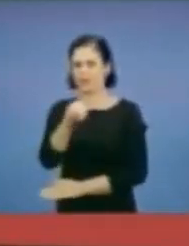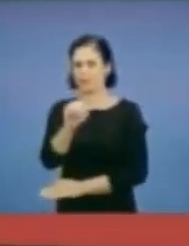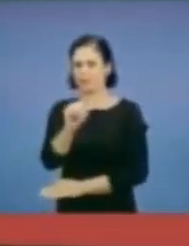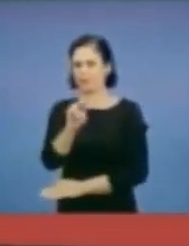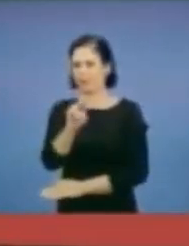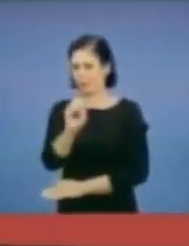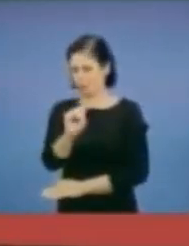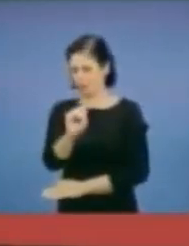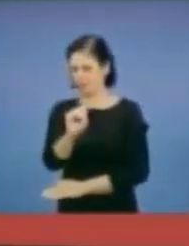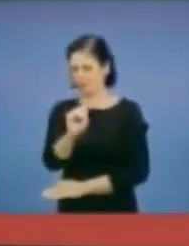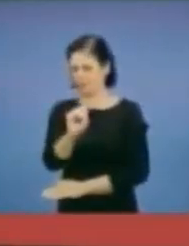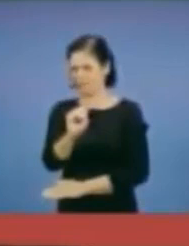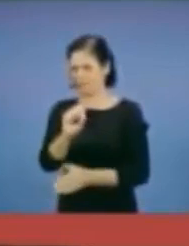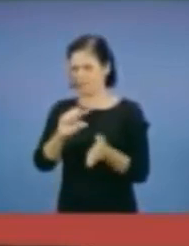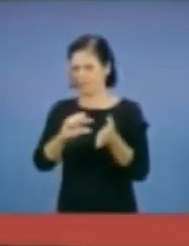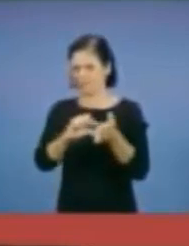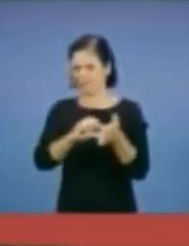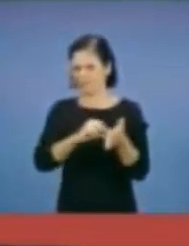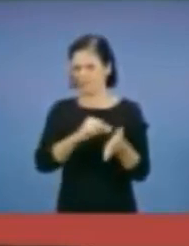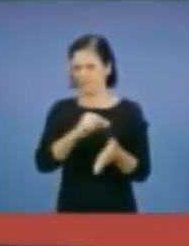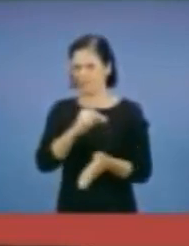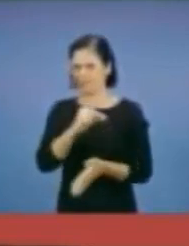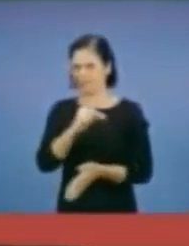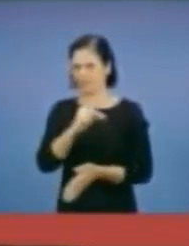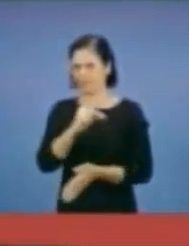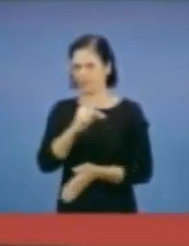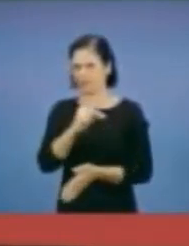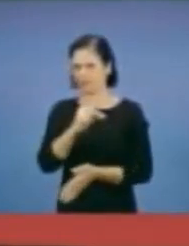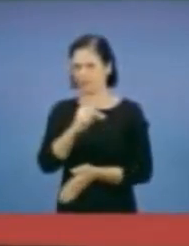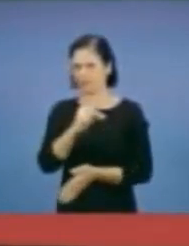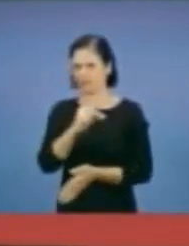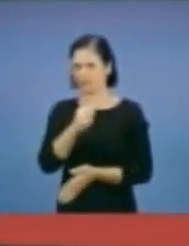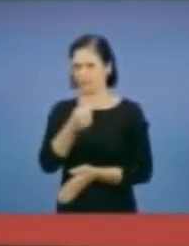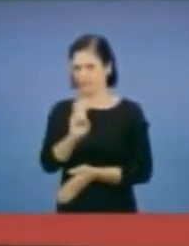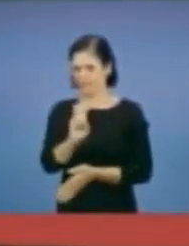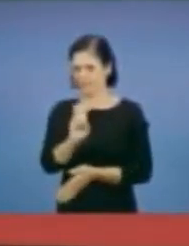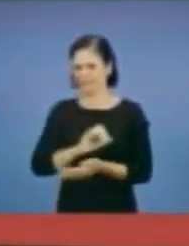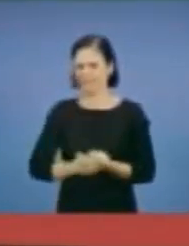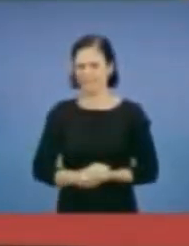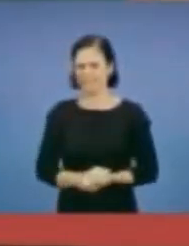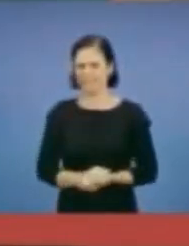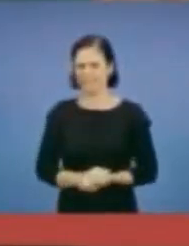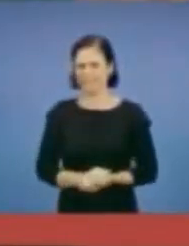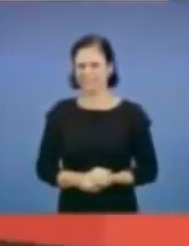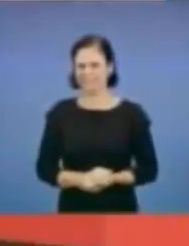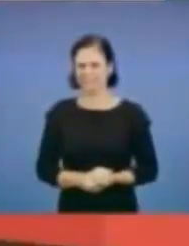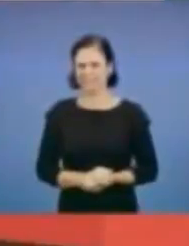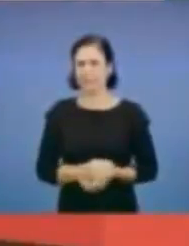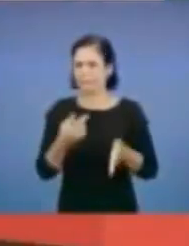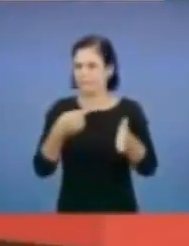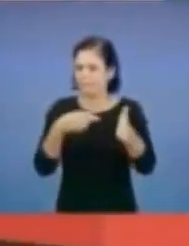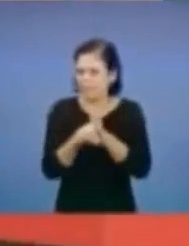in which Jesus appeared to them in the way to Emmaus in